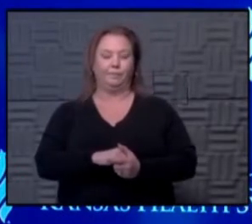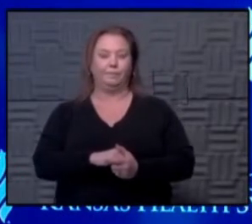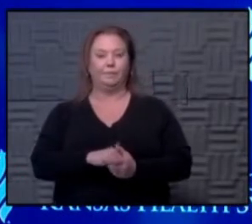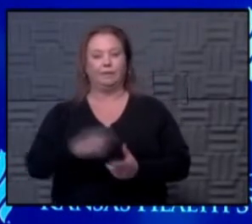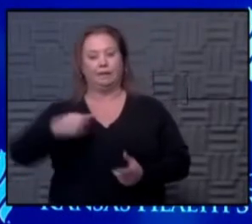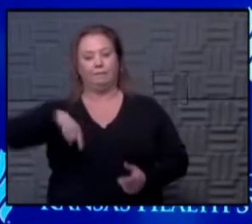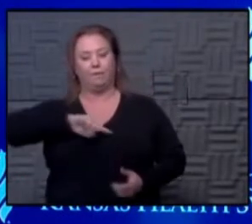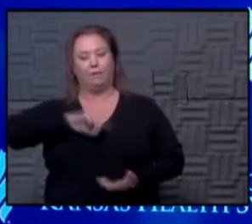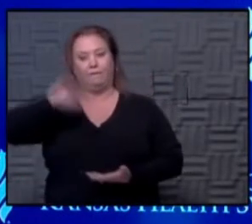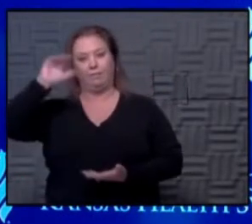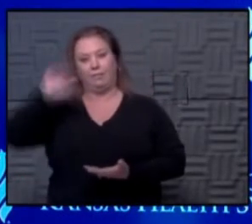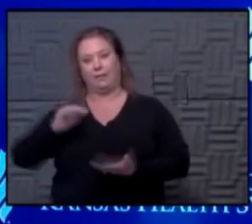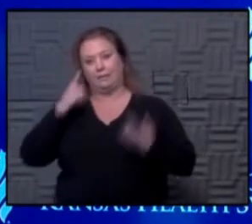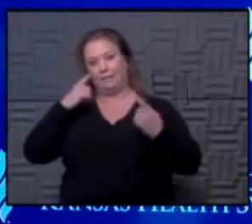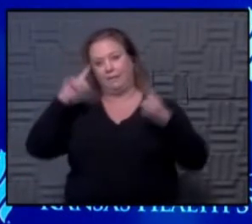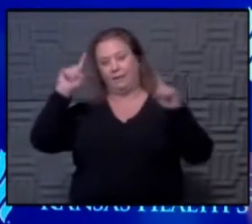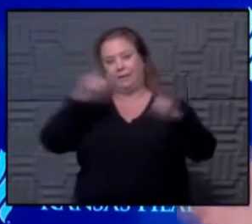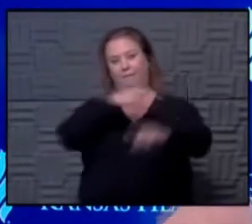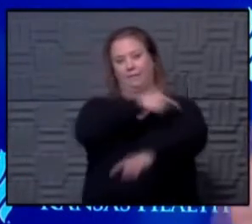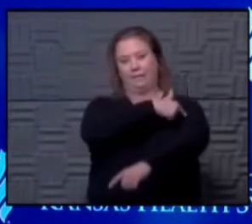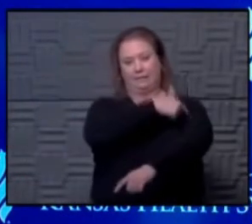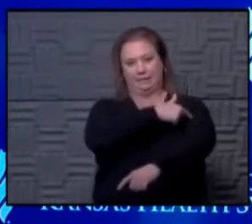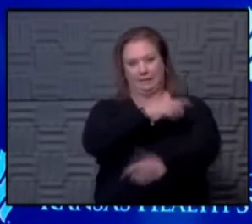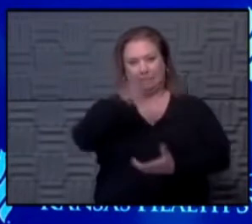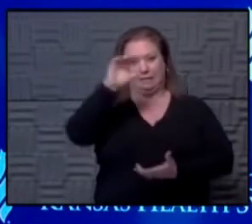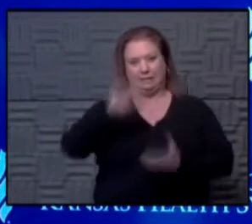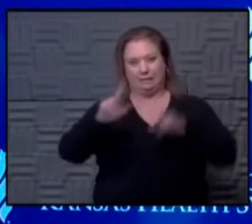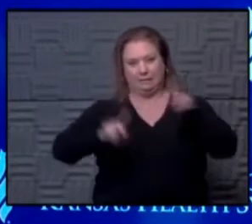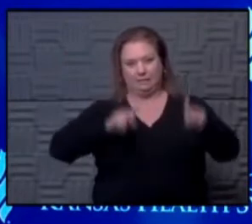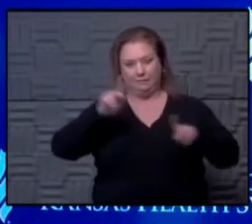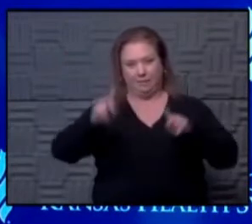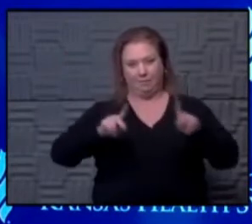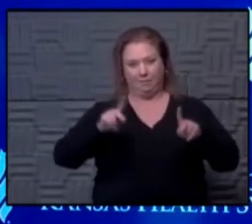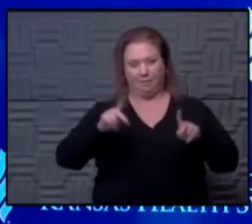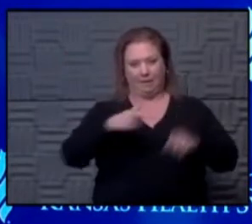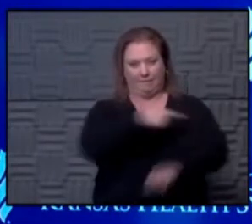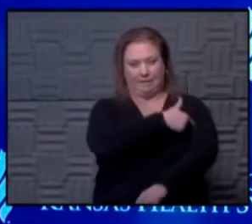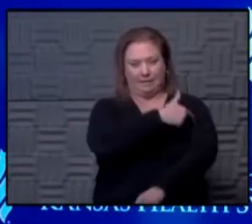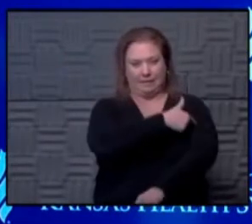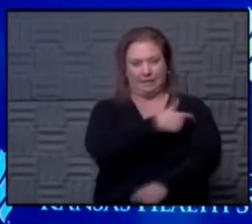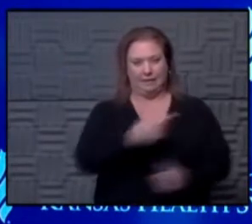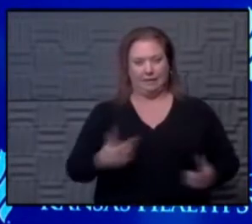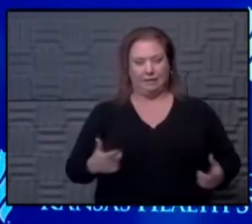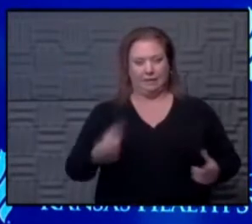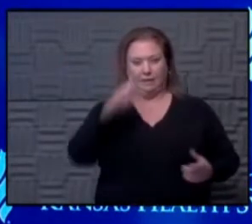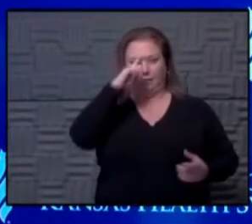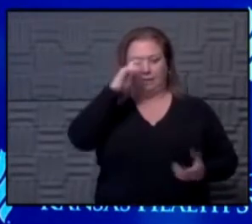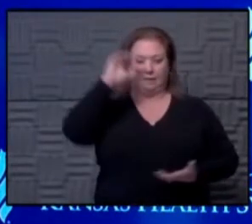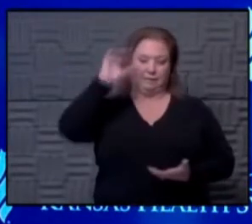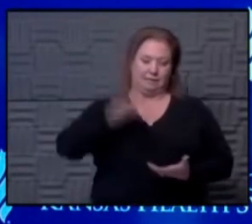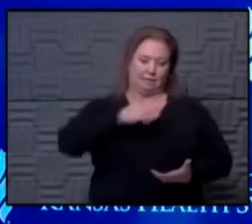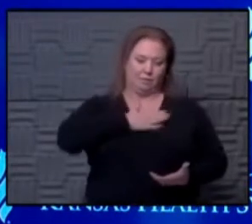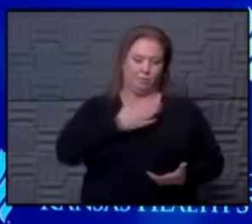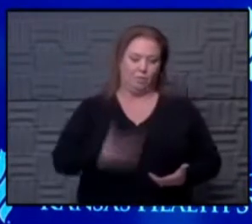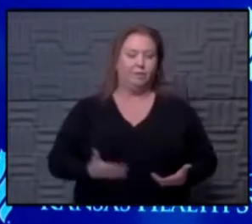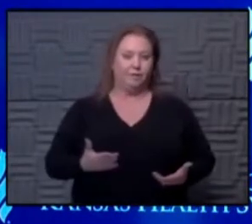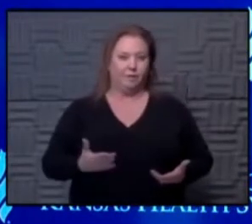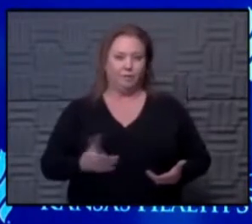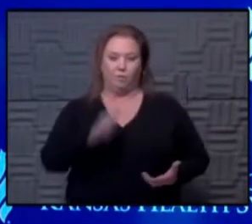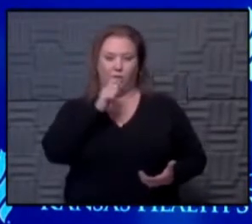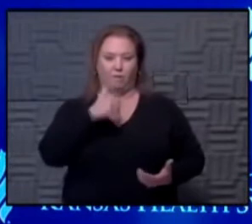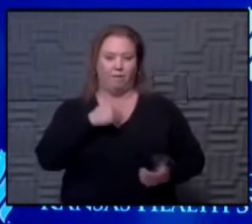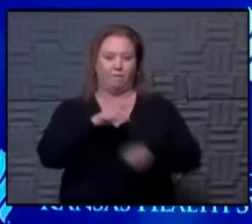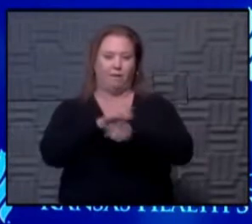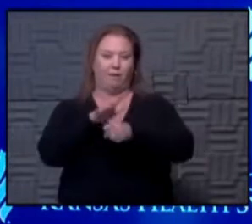If we have a less effective vaccine and less people get the vaccine because less are willing to, or we don't